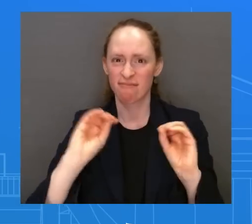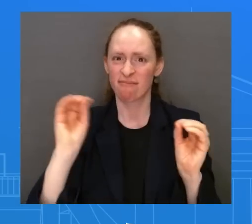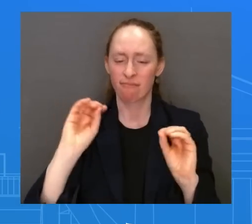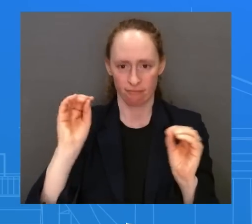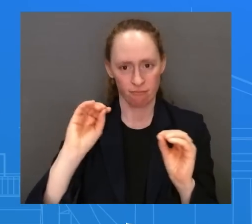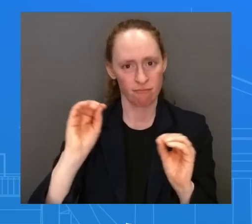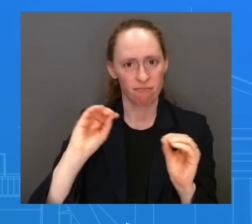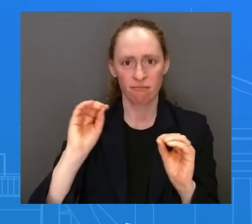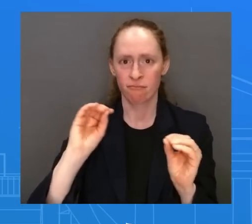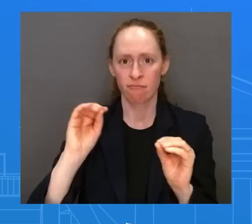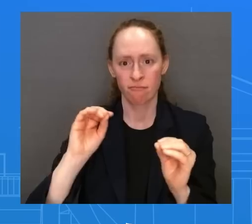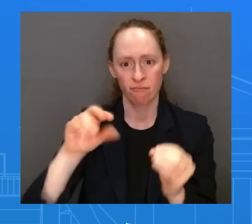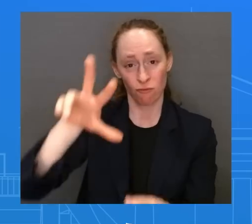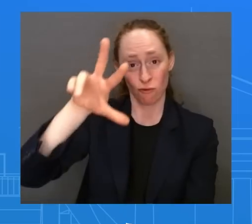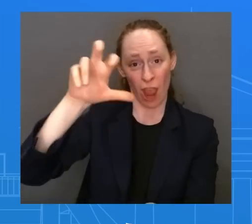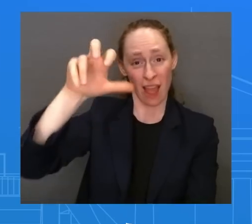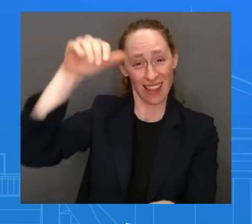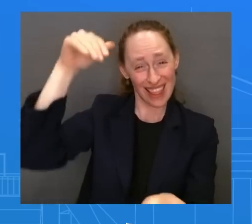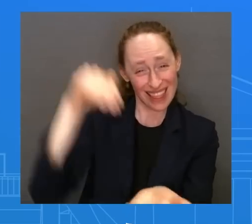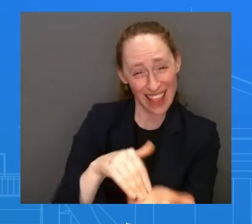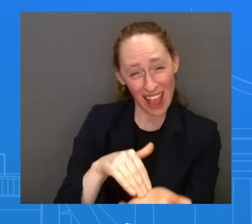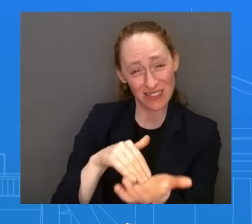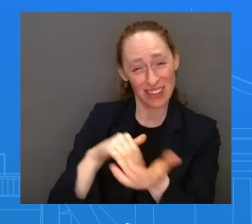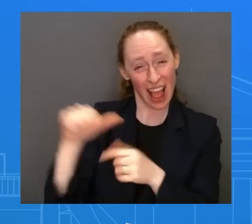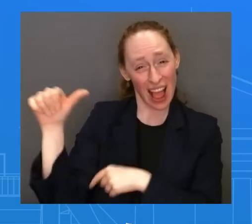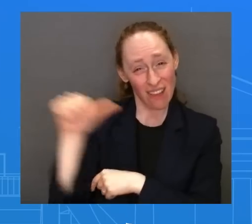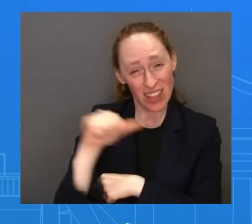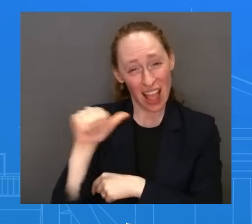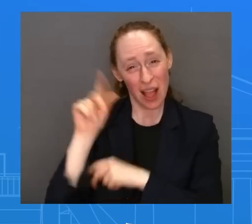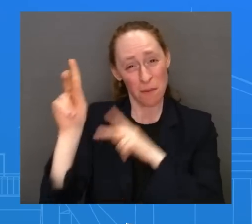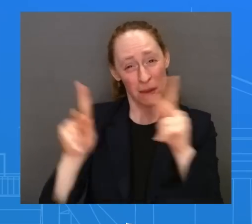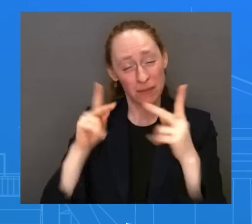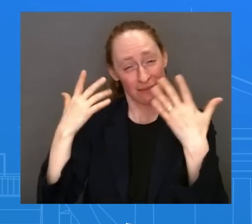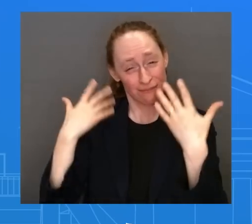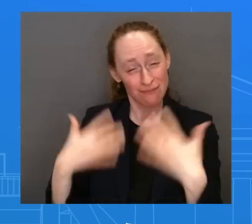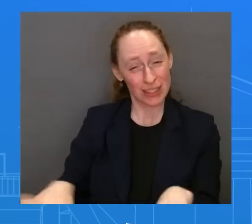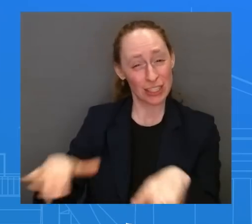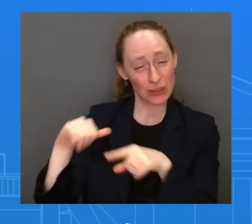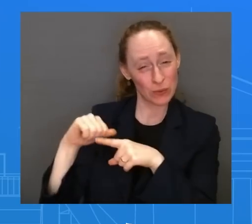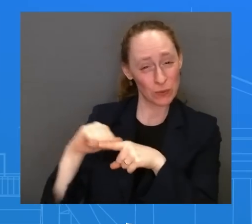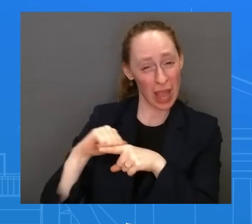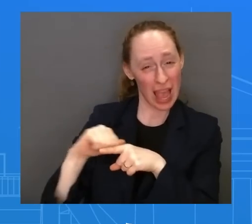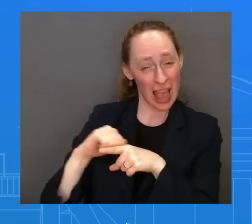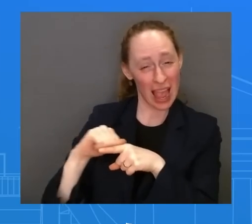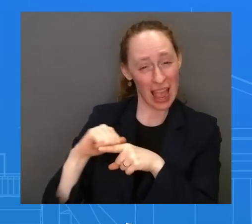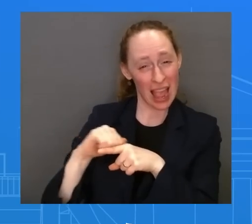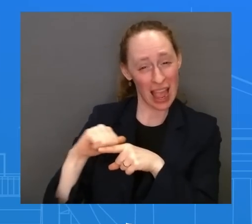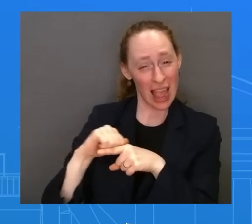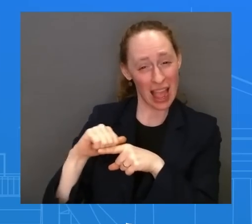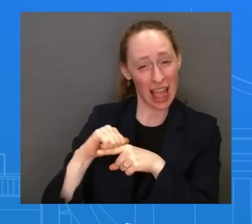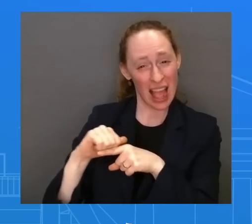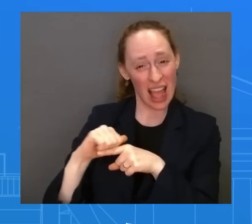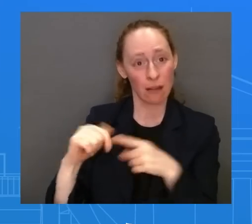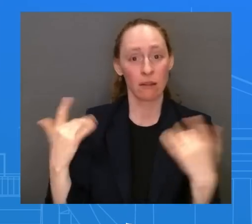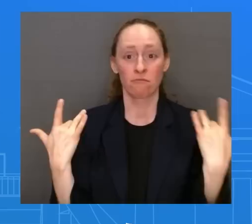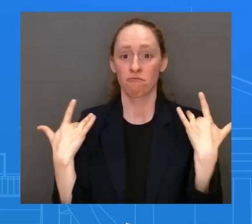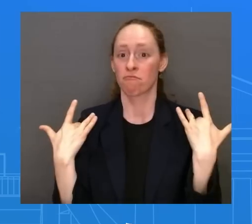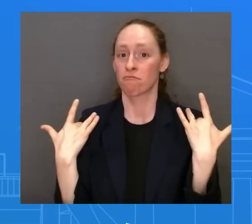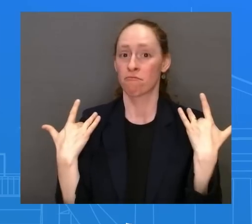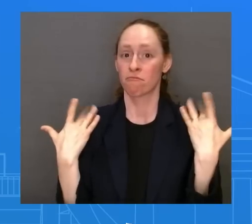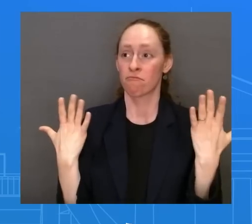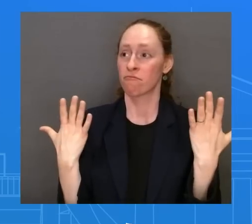Security and Defense Forces would fail to fight for their country especially after 20 years of American